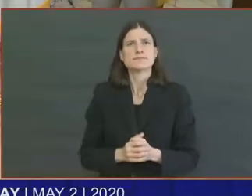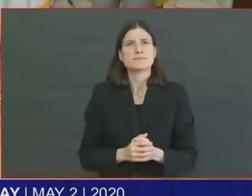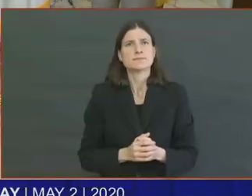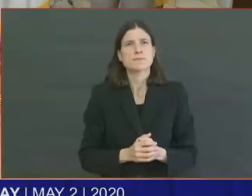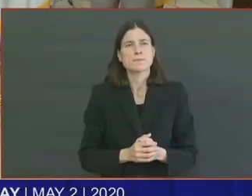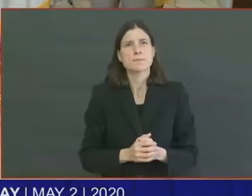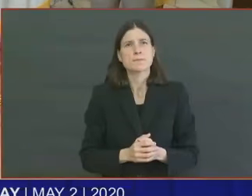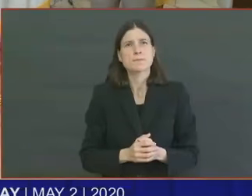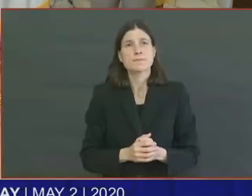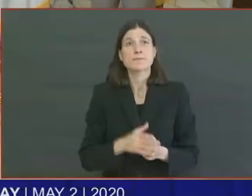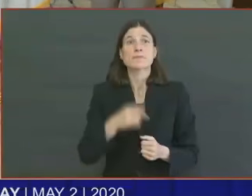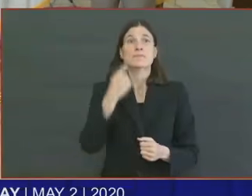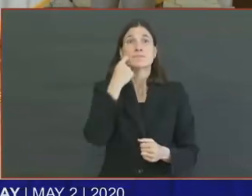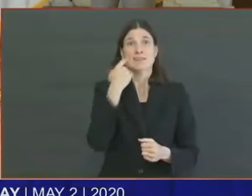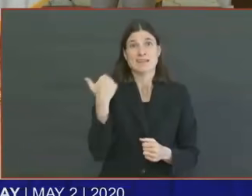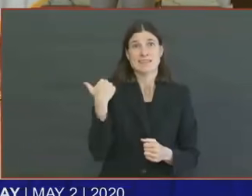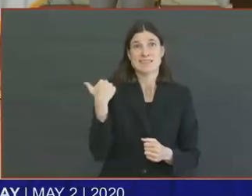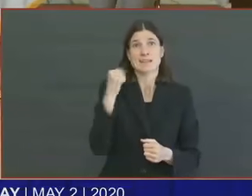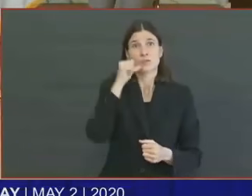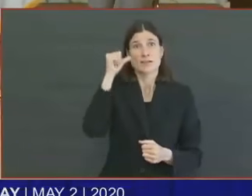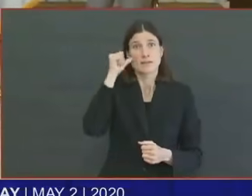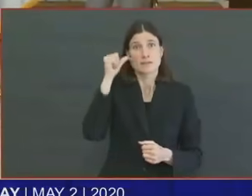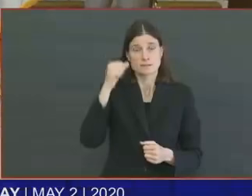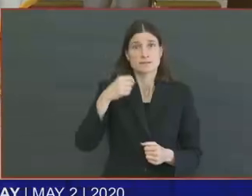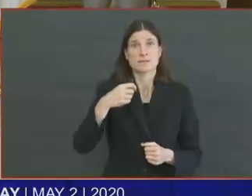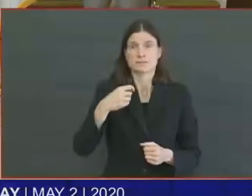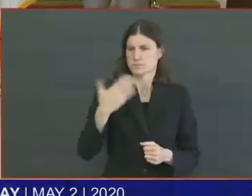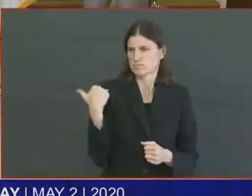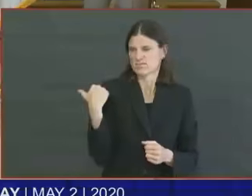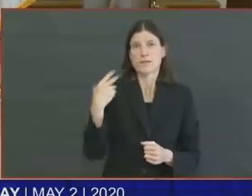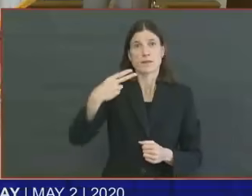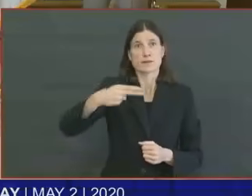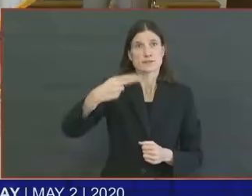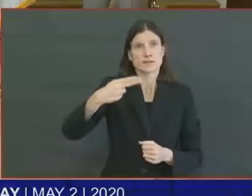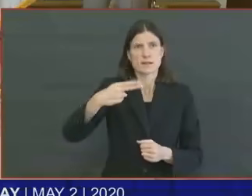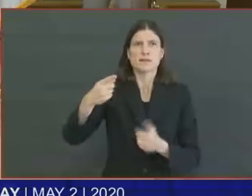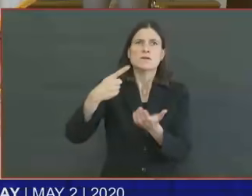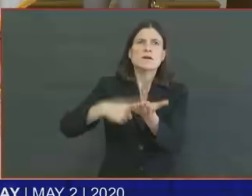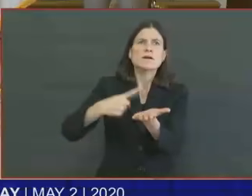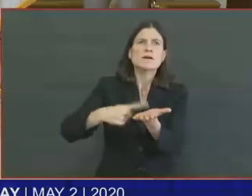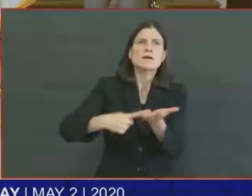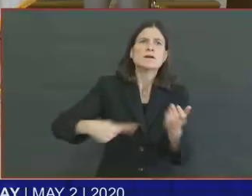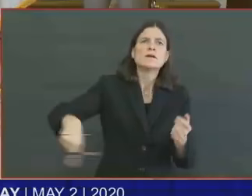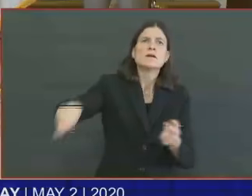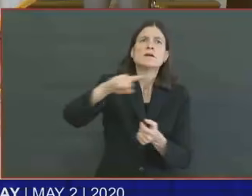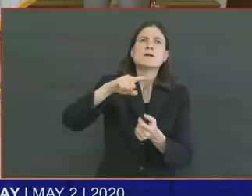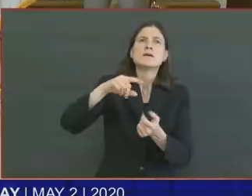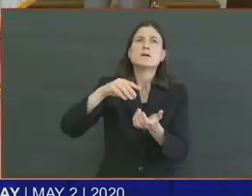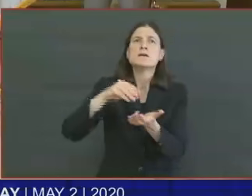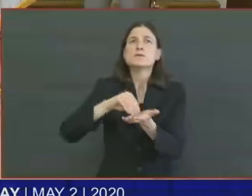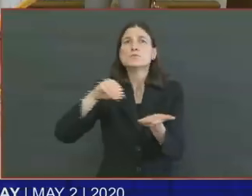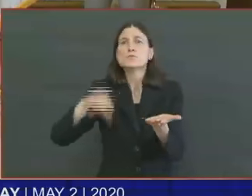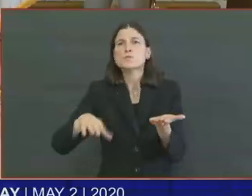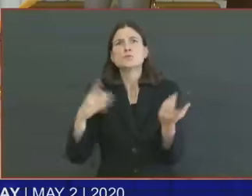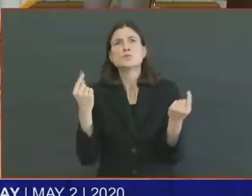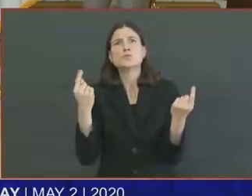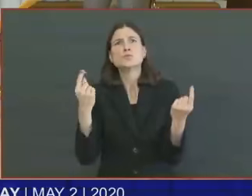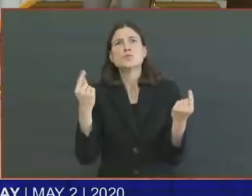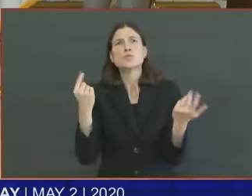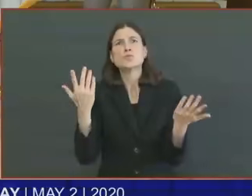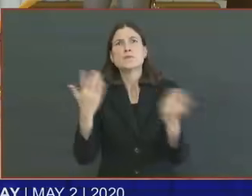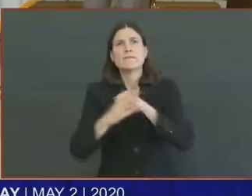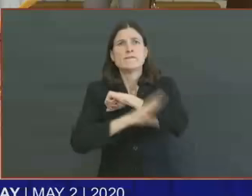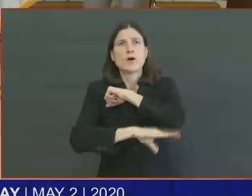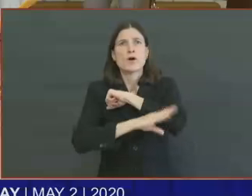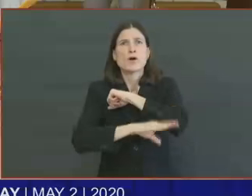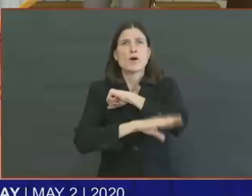Thursday about trying to give students a normal college experience in the fall. Generally, that would include things like attending football games and